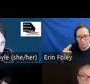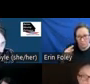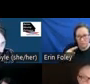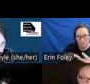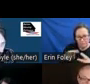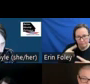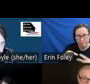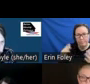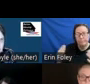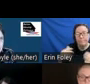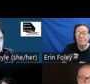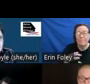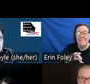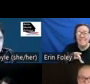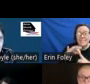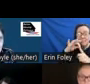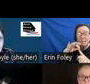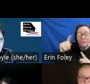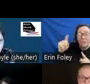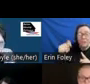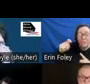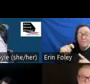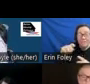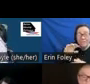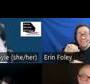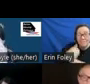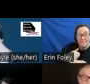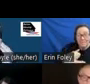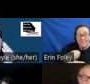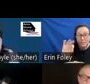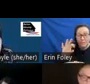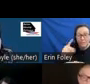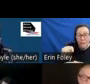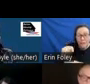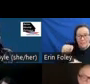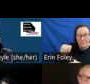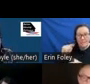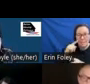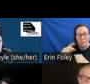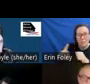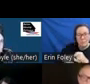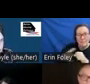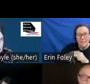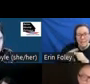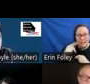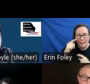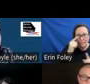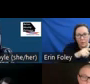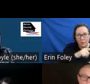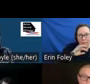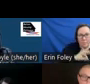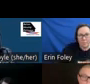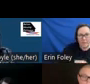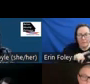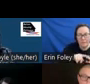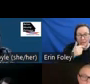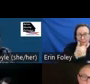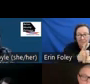Special needs trust is a way to save for the benefit of a person with a disability, but they are